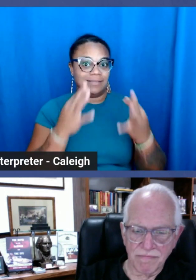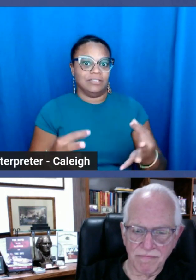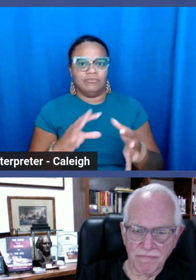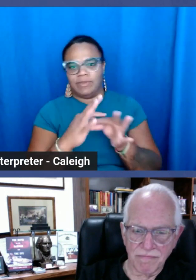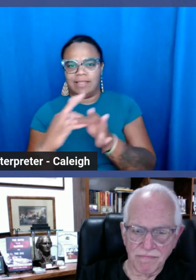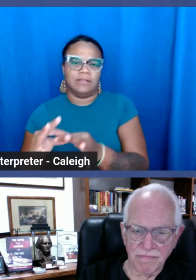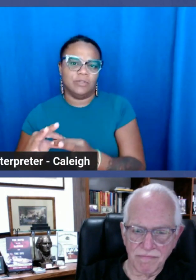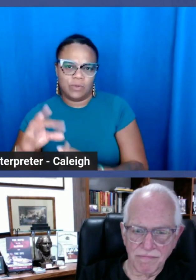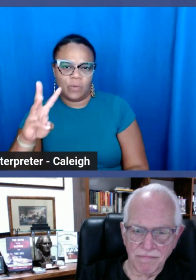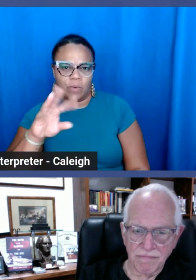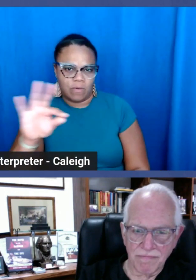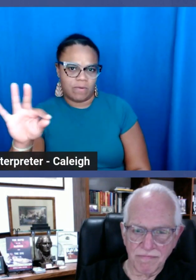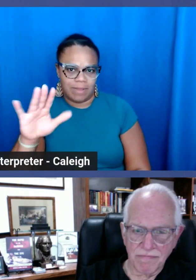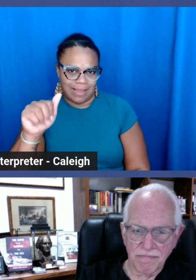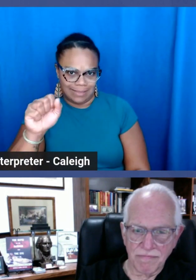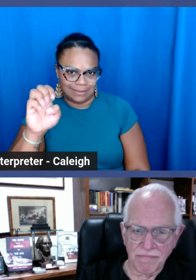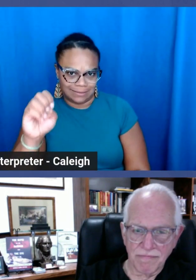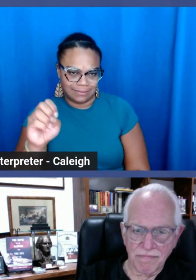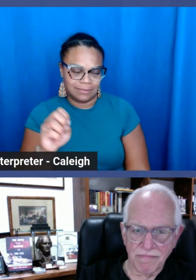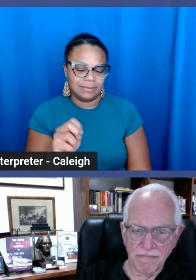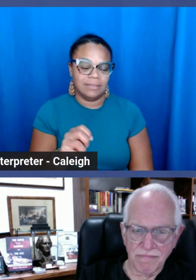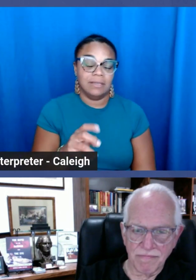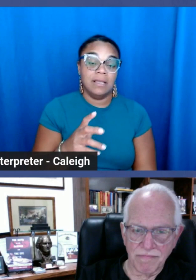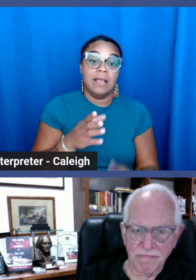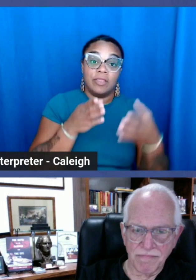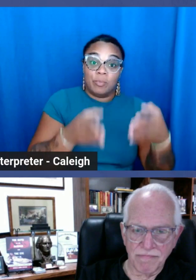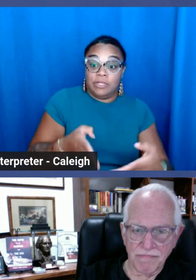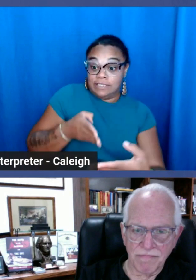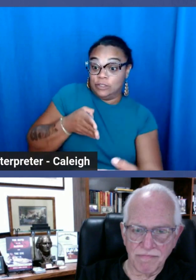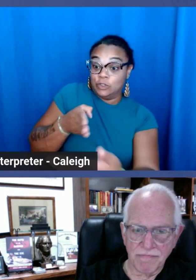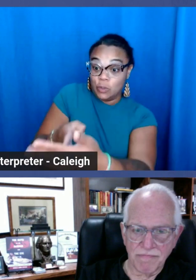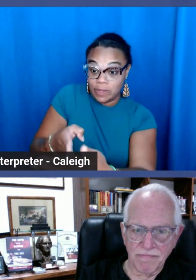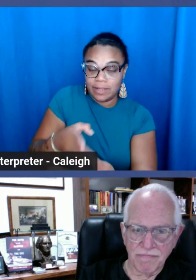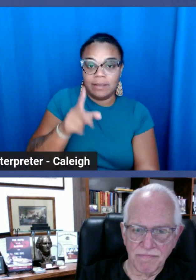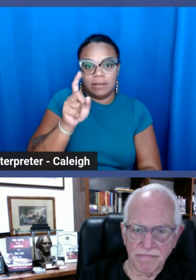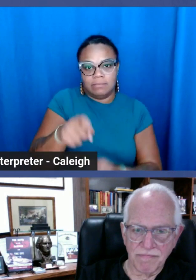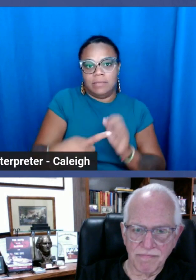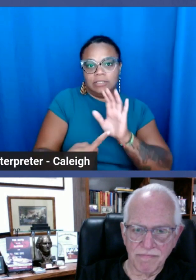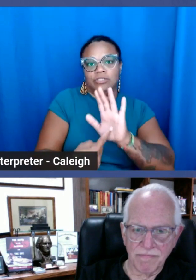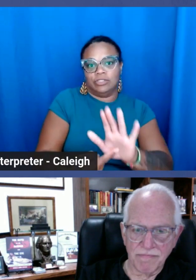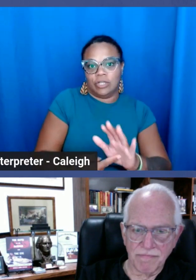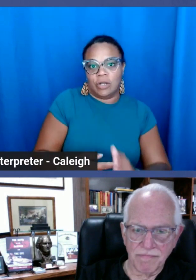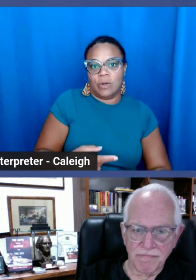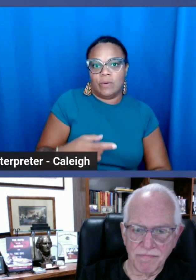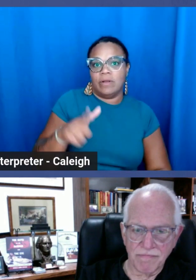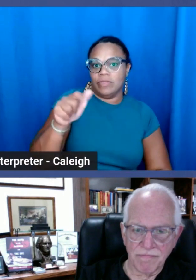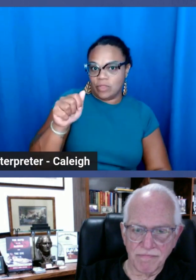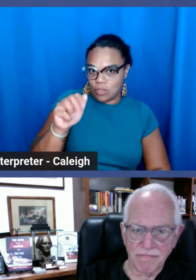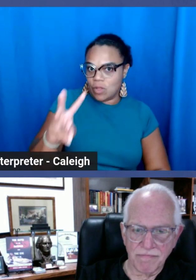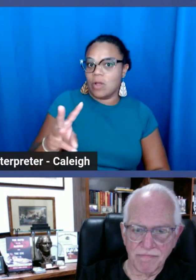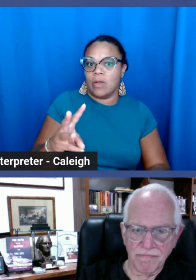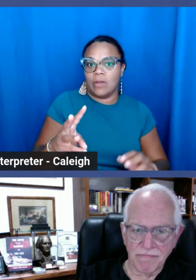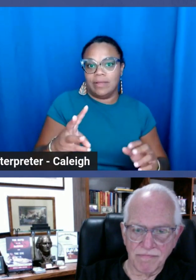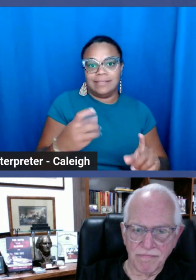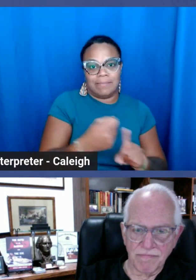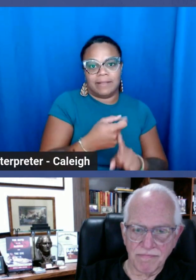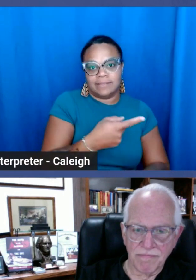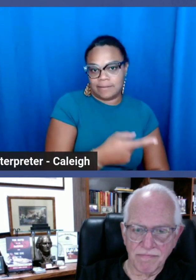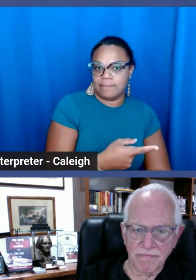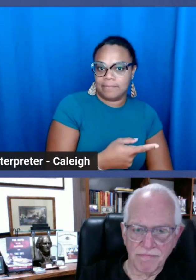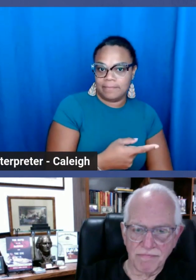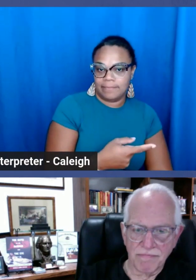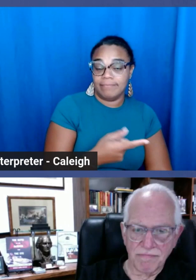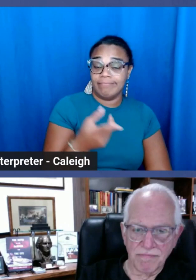case, the plaintiff suing has to show that they are affected by the law and that the